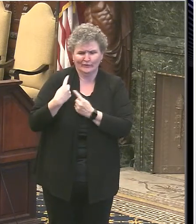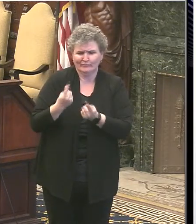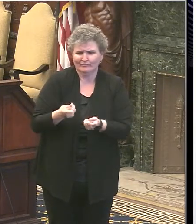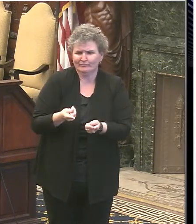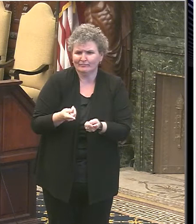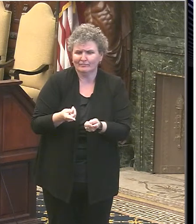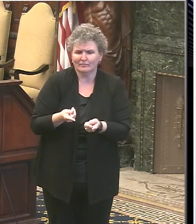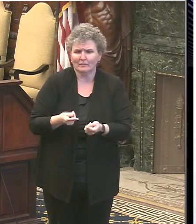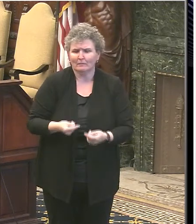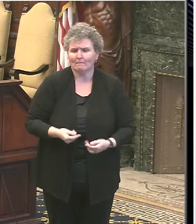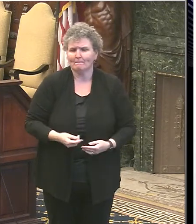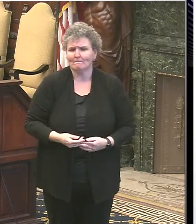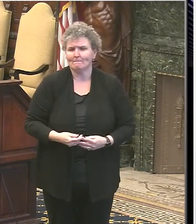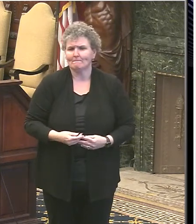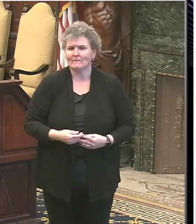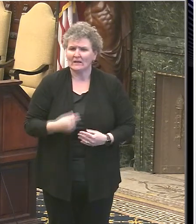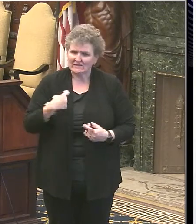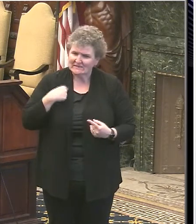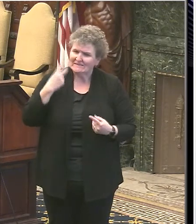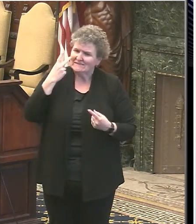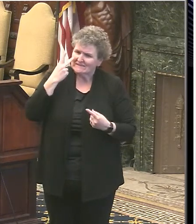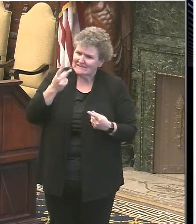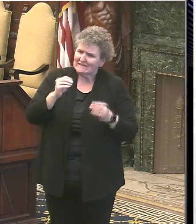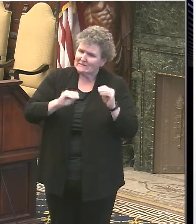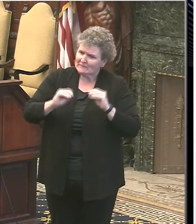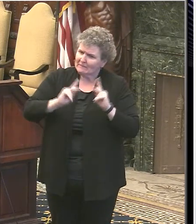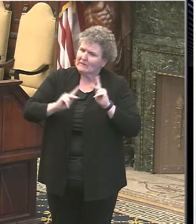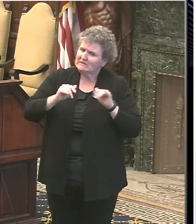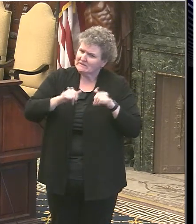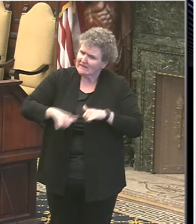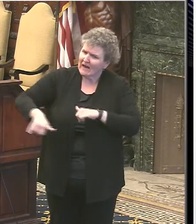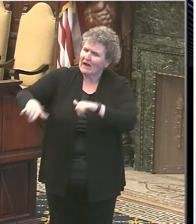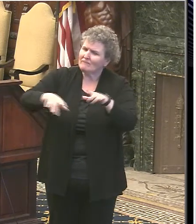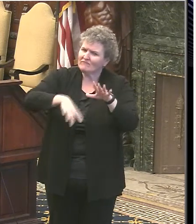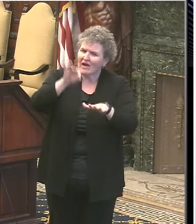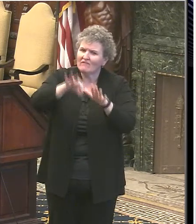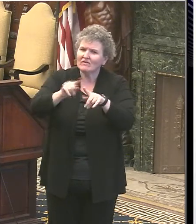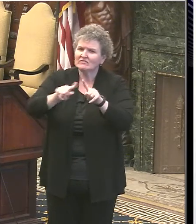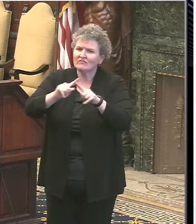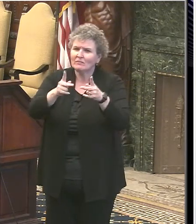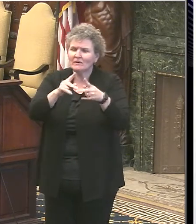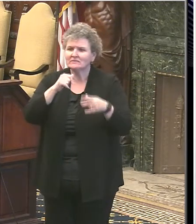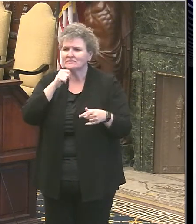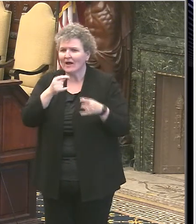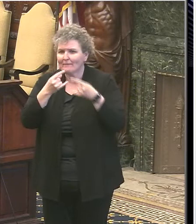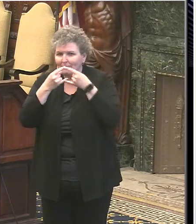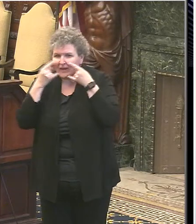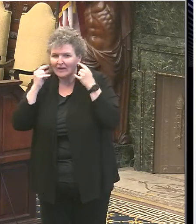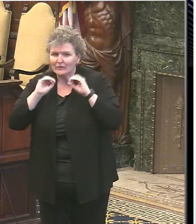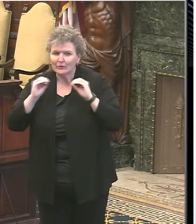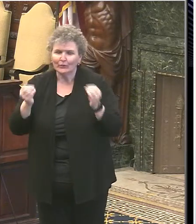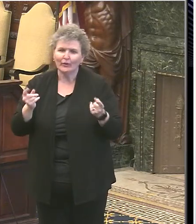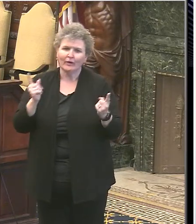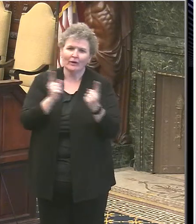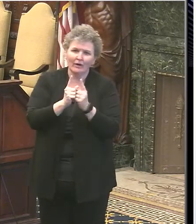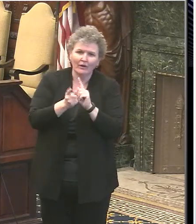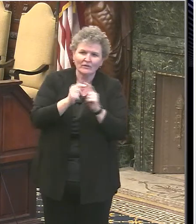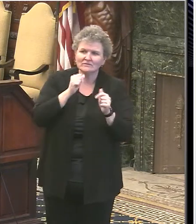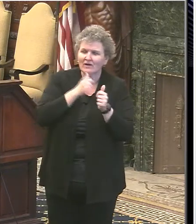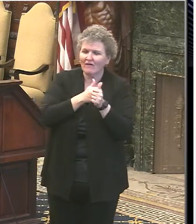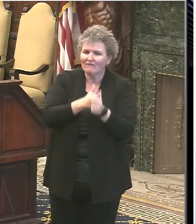It's been fairly common to find places that are not wearing masks and otherwise not following the rules. So I expect there will be